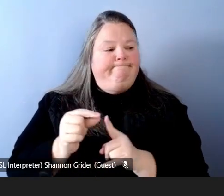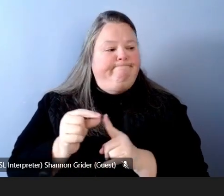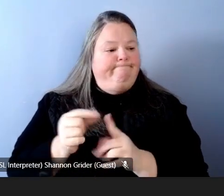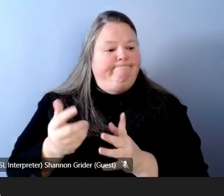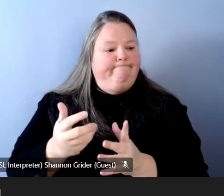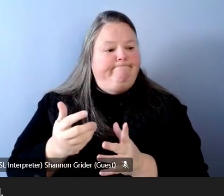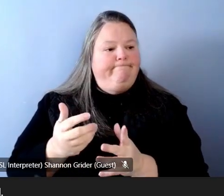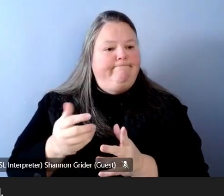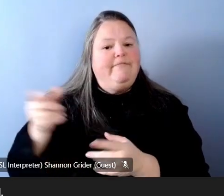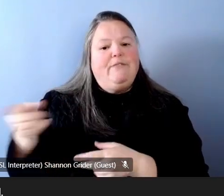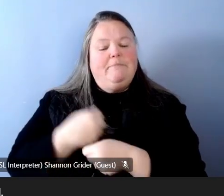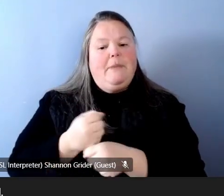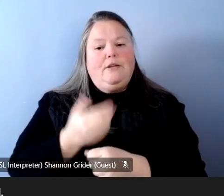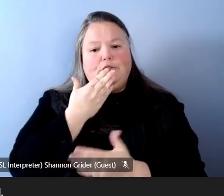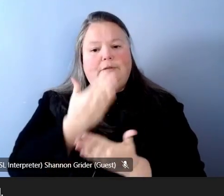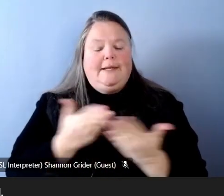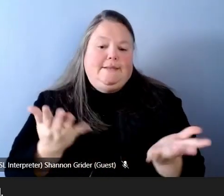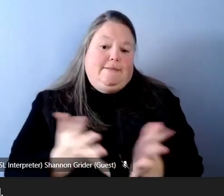things.